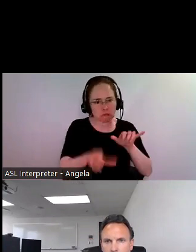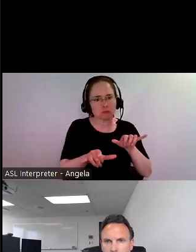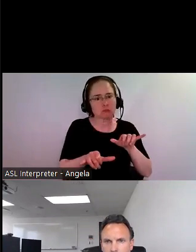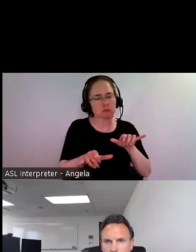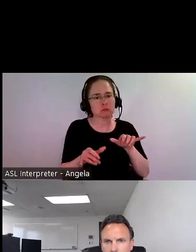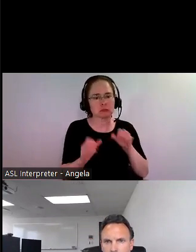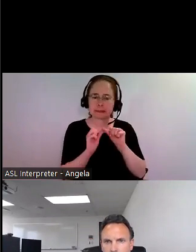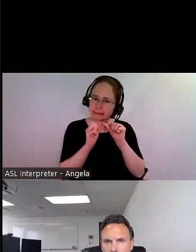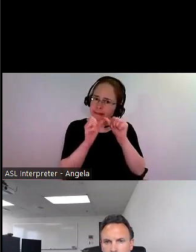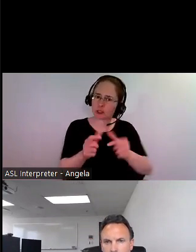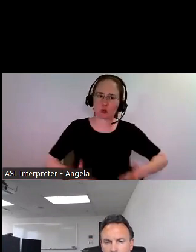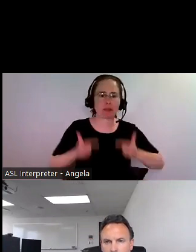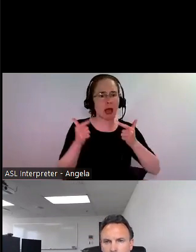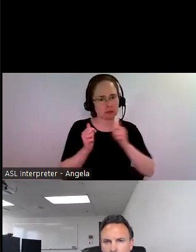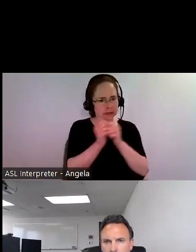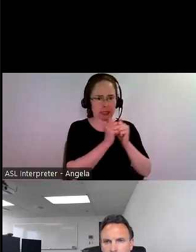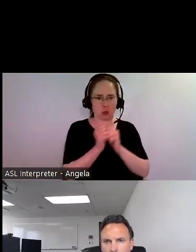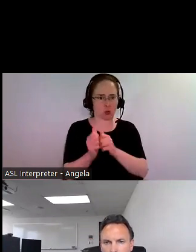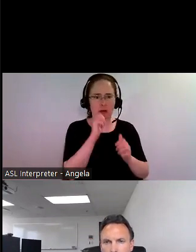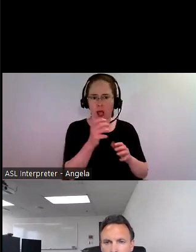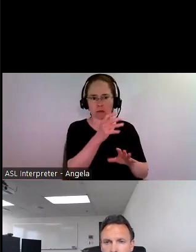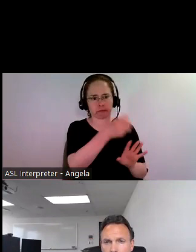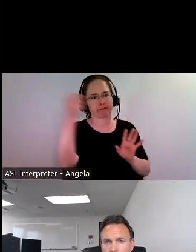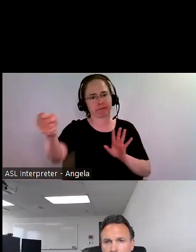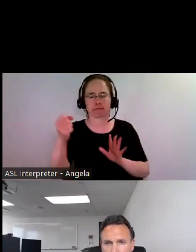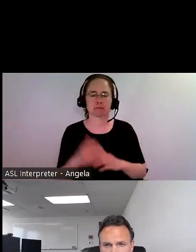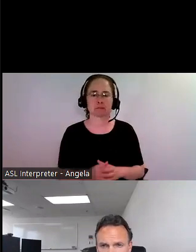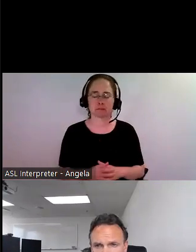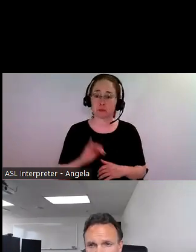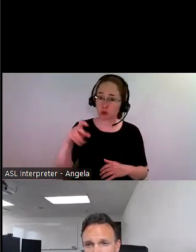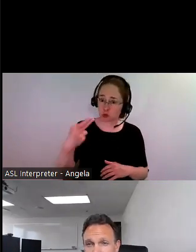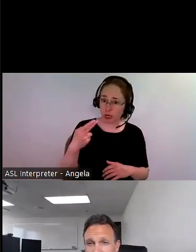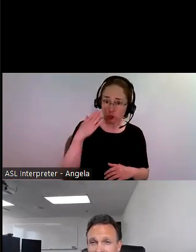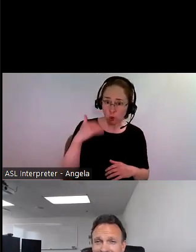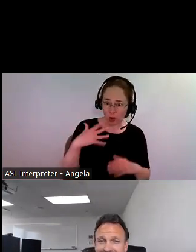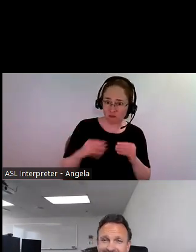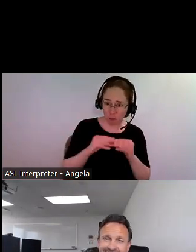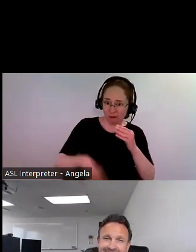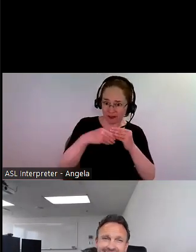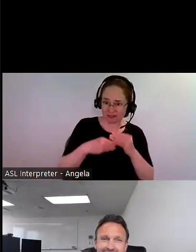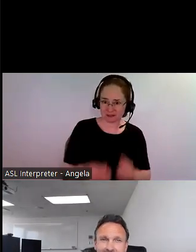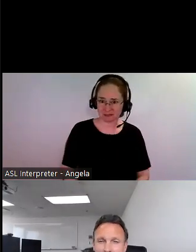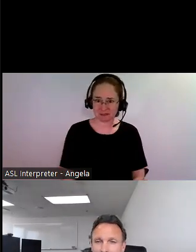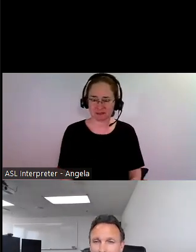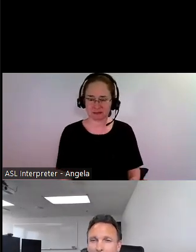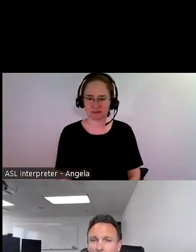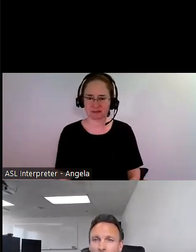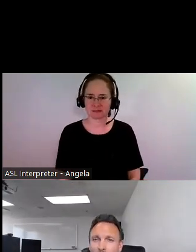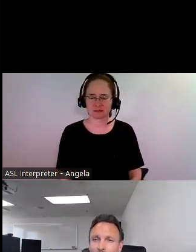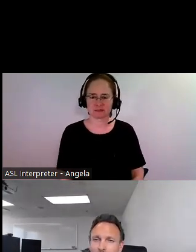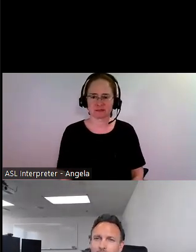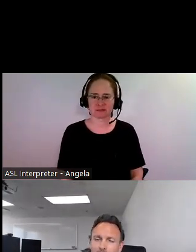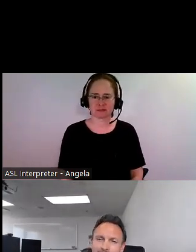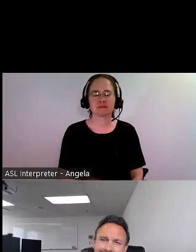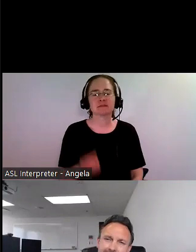to continue their life and not being placed outside their home. Josh, I know you have some stuff to say about this. When